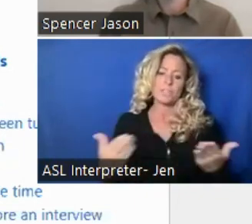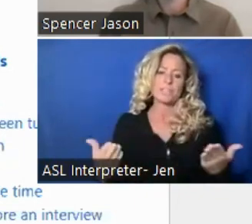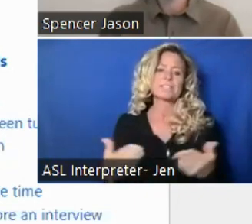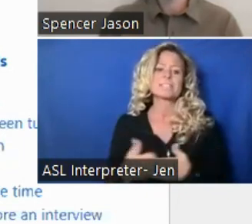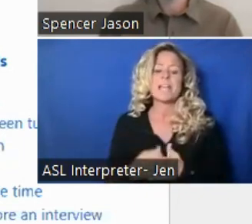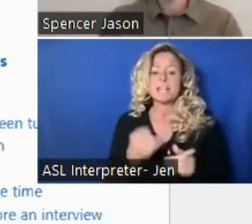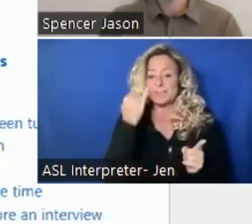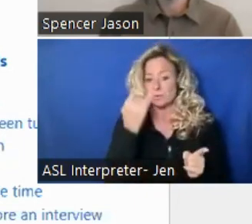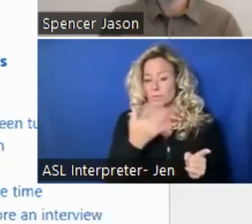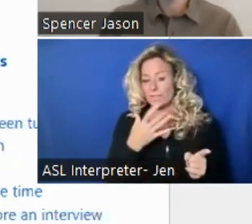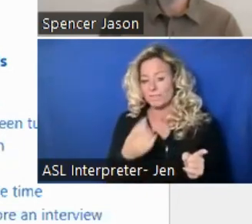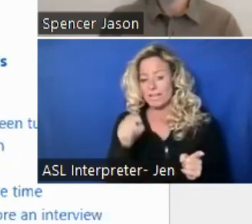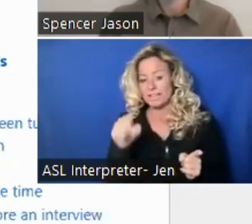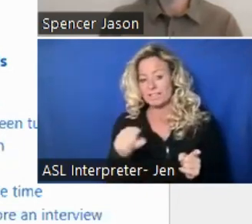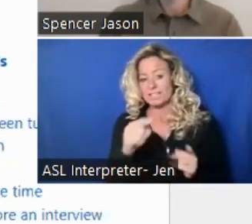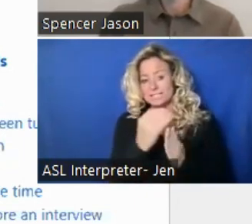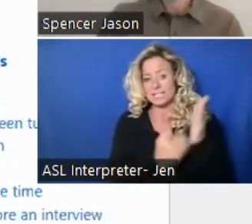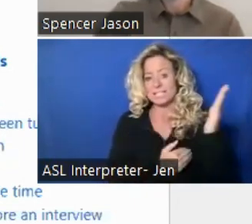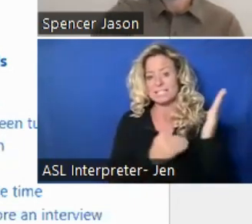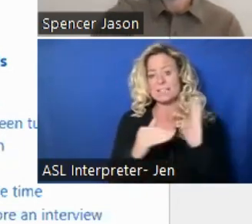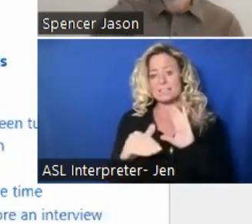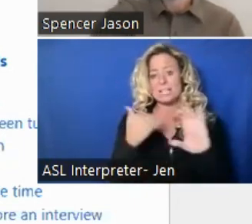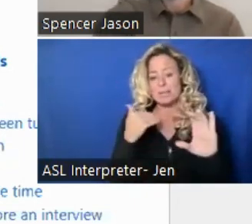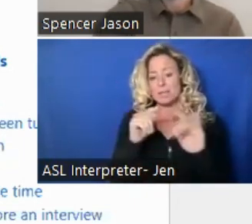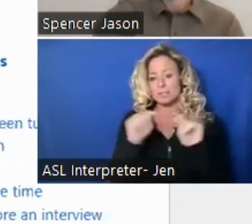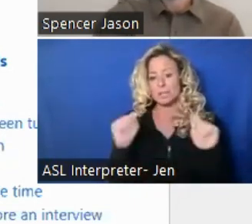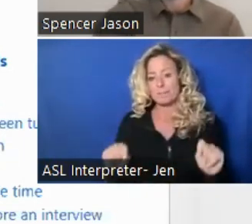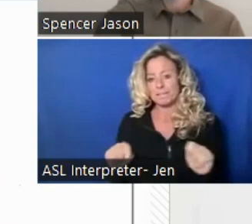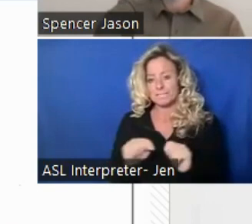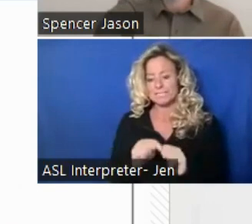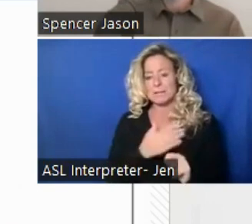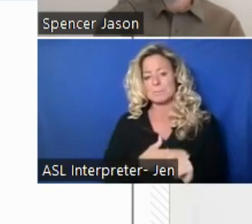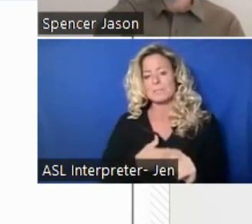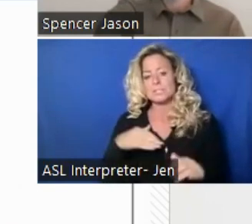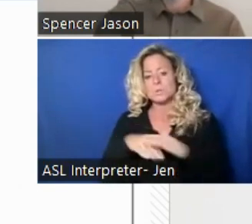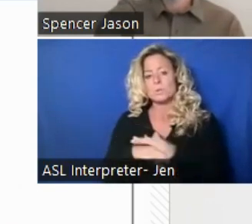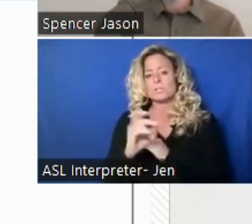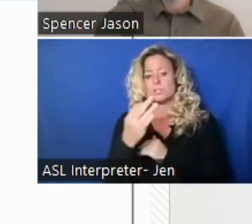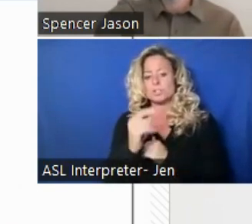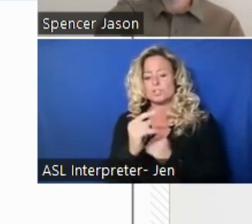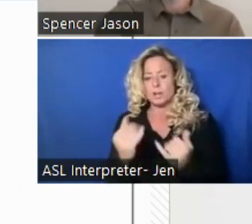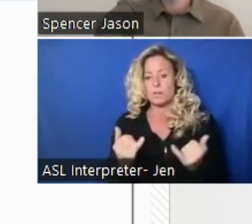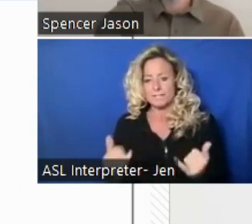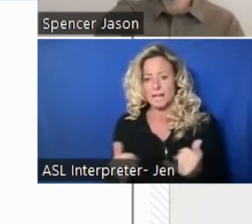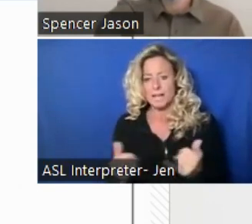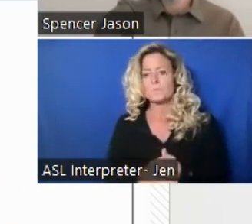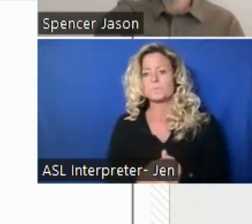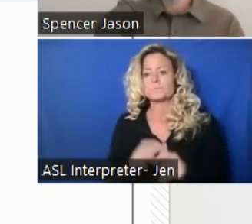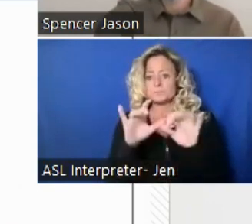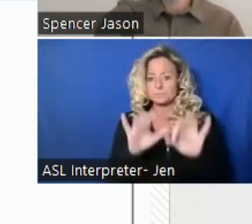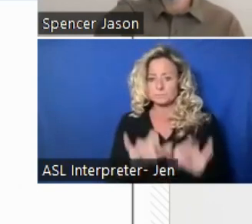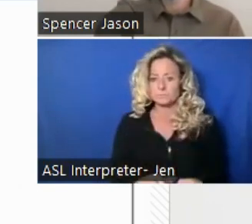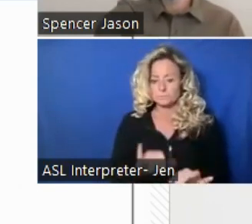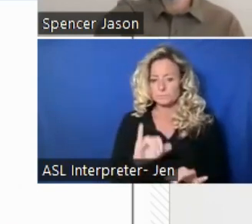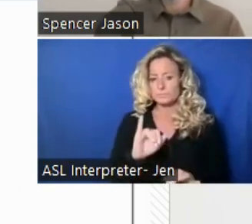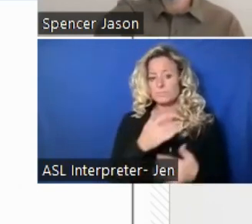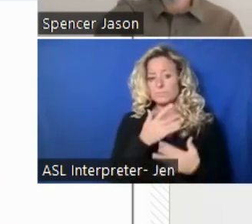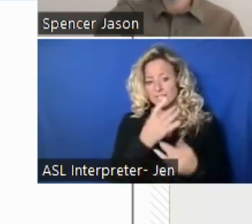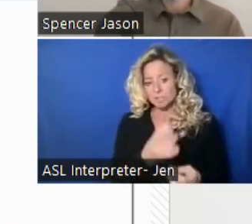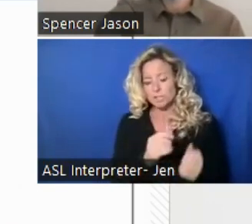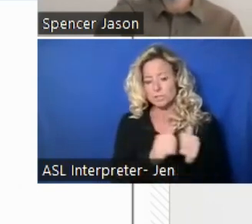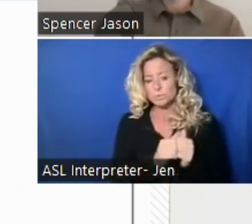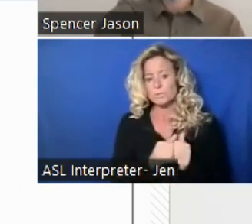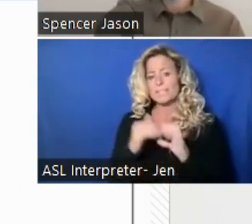if you would like this list of email templates, just go to the chat right now, type the word interested and